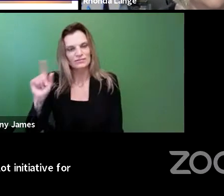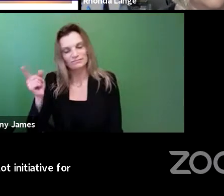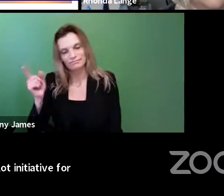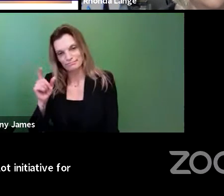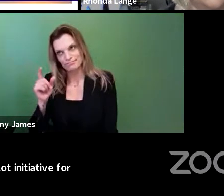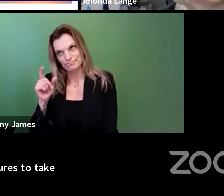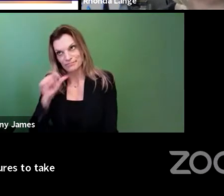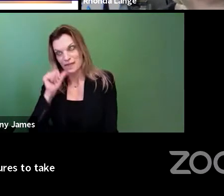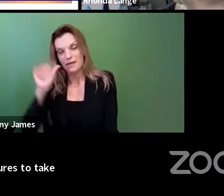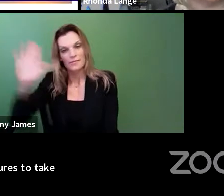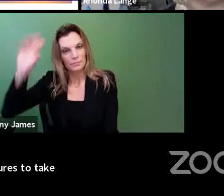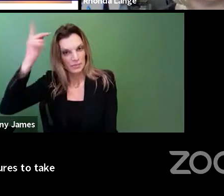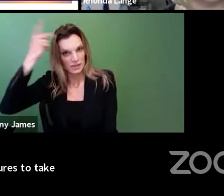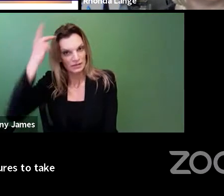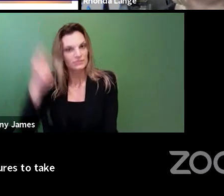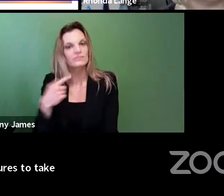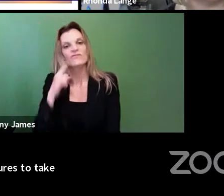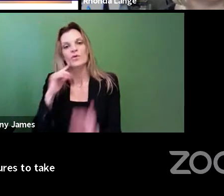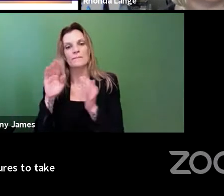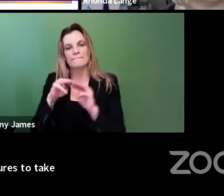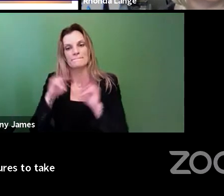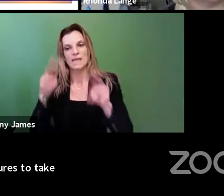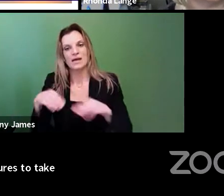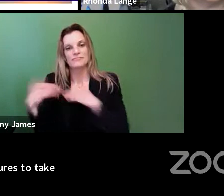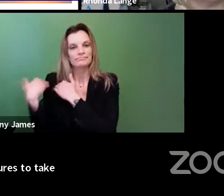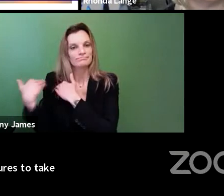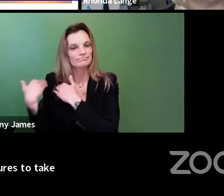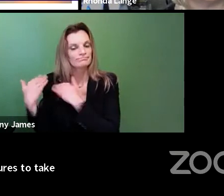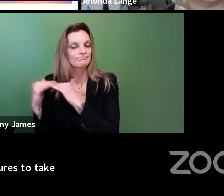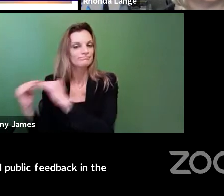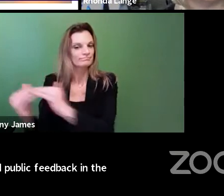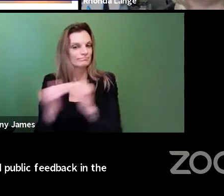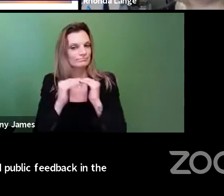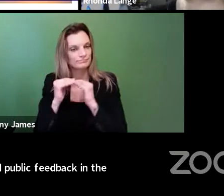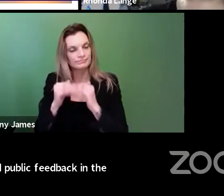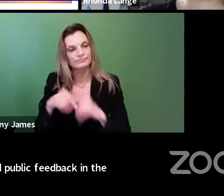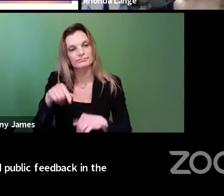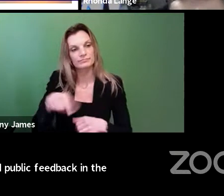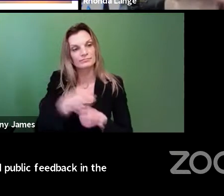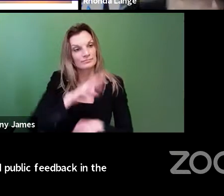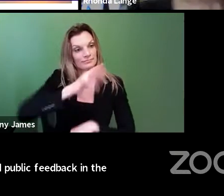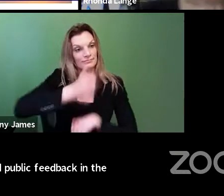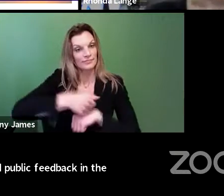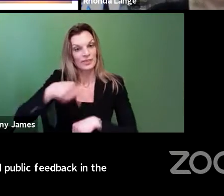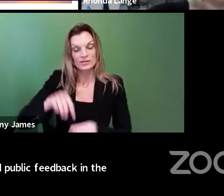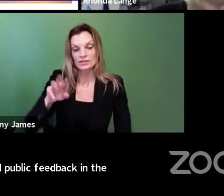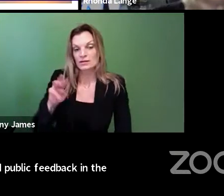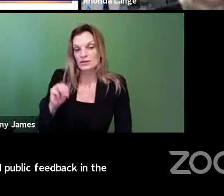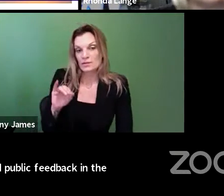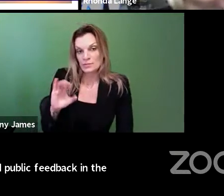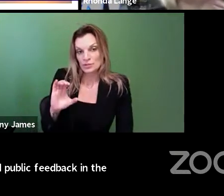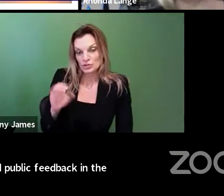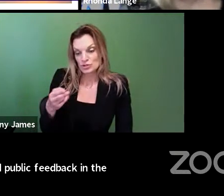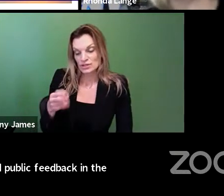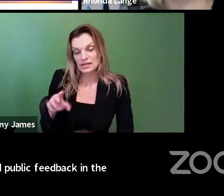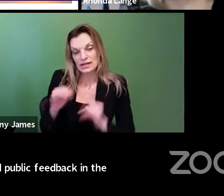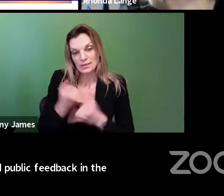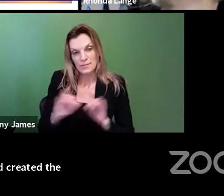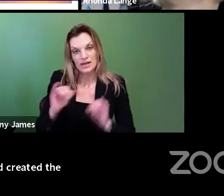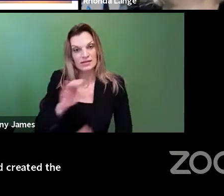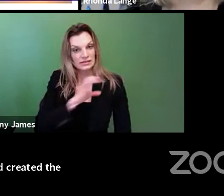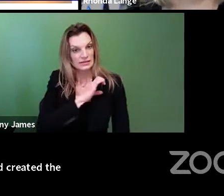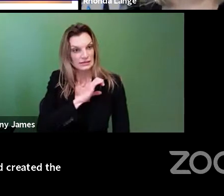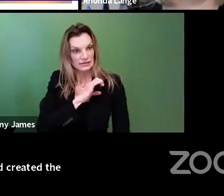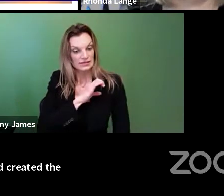fairness and public feedback in the redistricting process, and created the Michigan Independent Citizens Redistricting Commission,